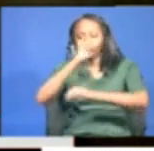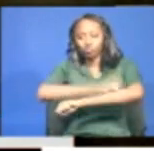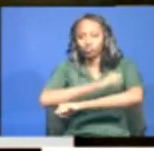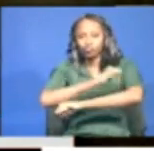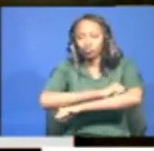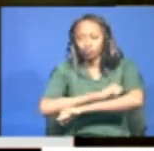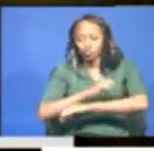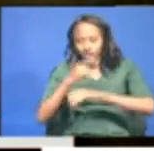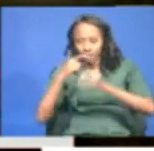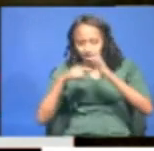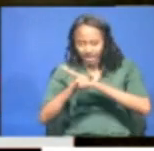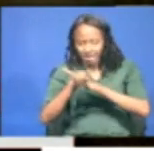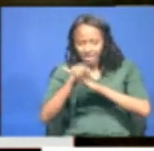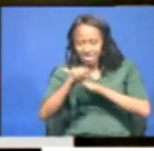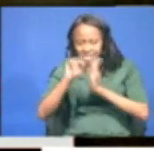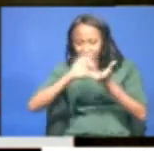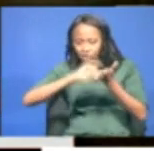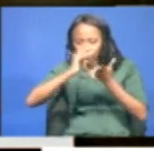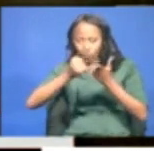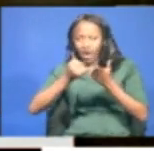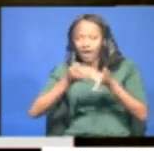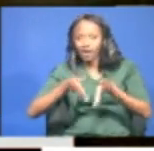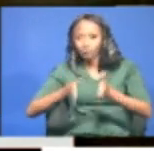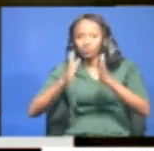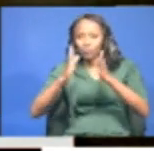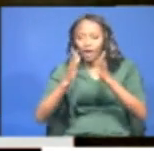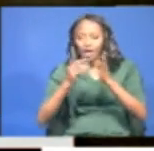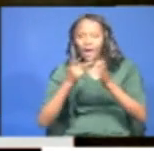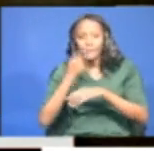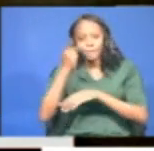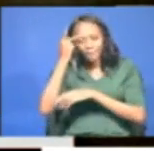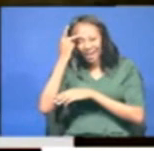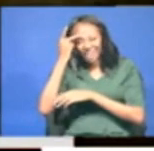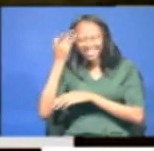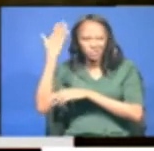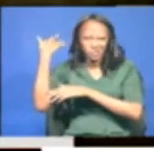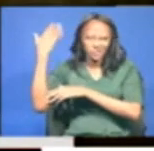that insurance scheme by my parents and no other people of that time